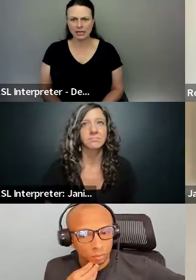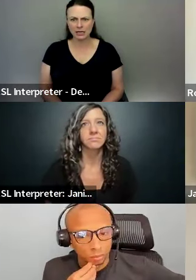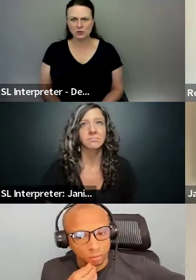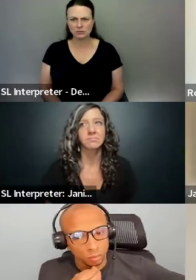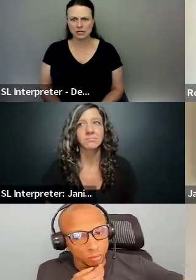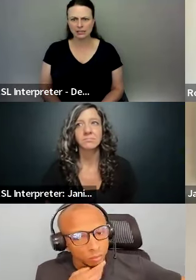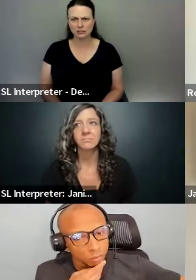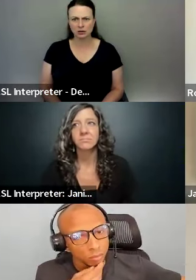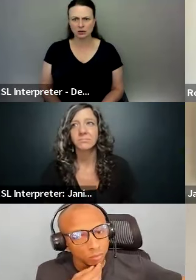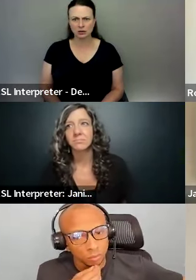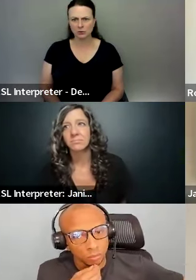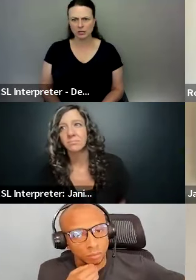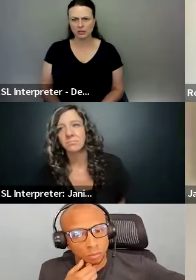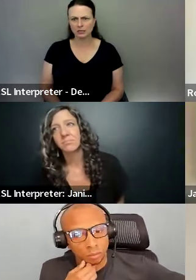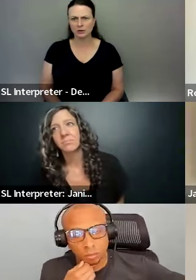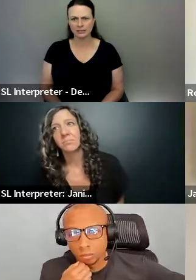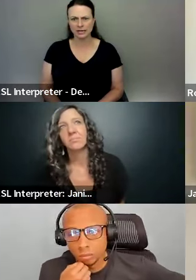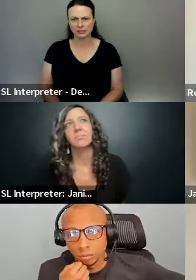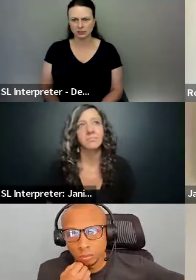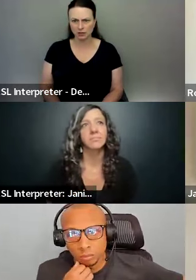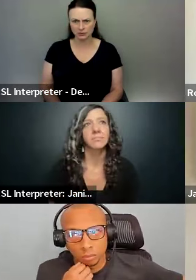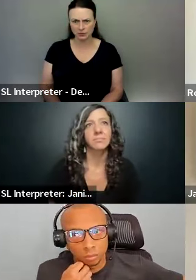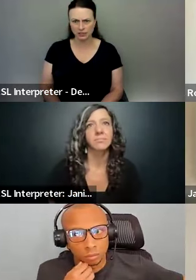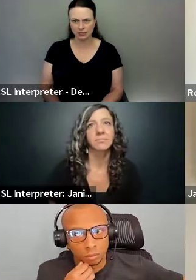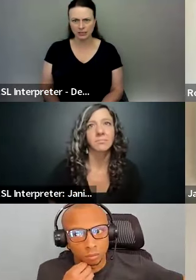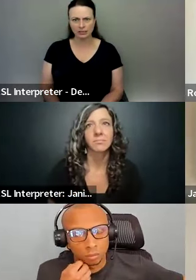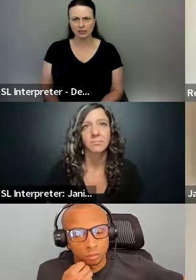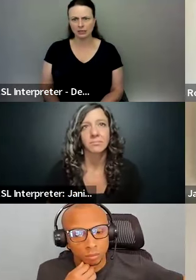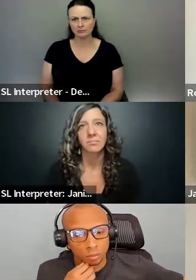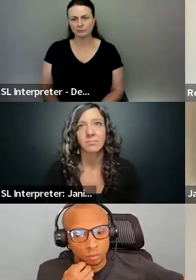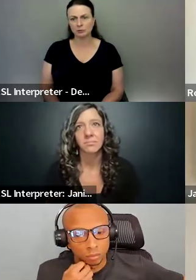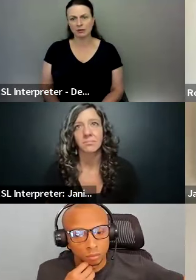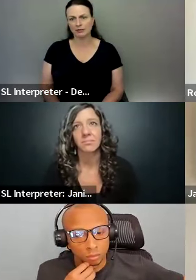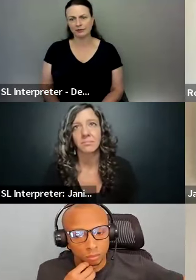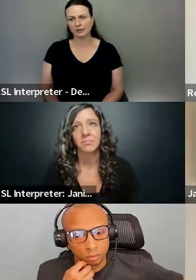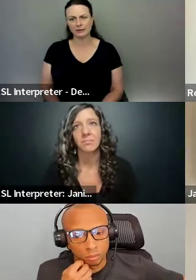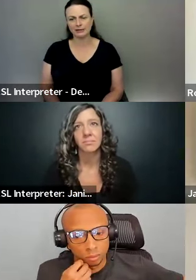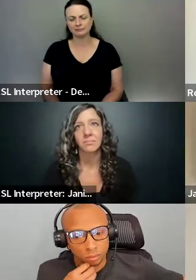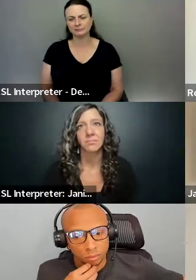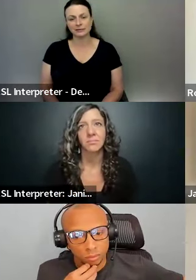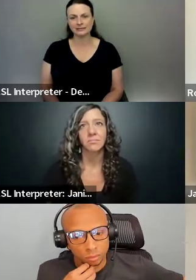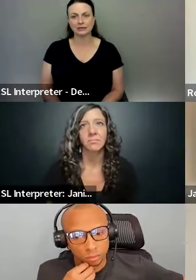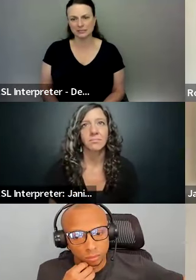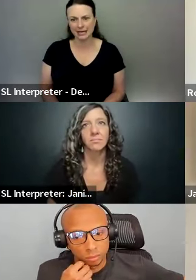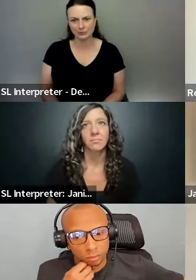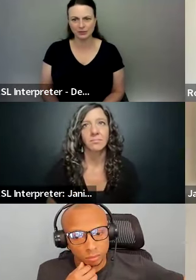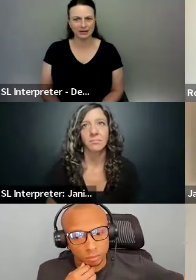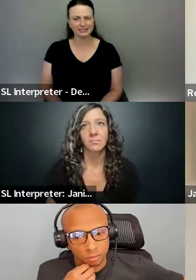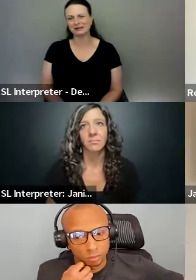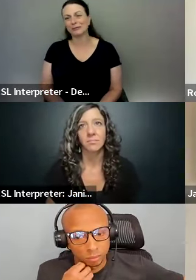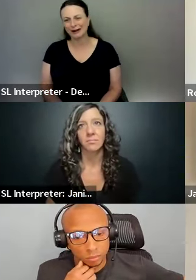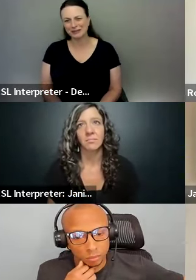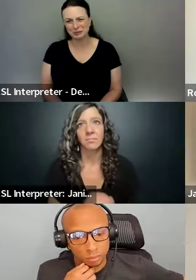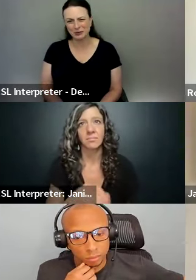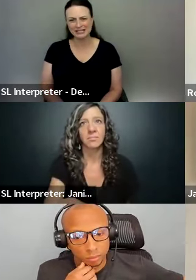How many new signs are we going to add to the glossary per month? You know, I mean, that's anyone's guess. We don't have